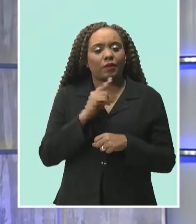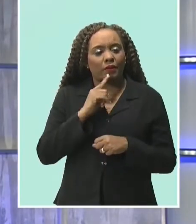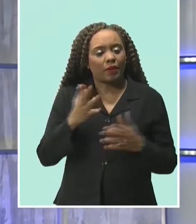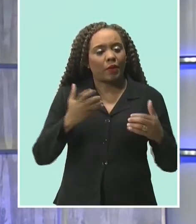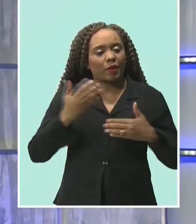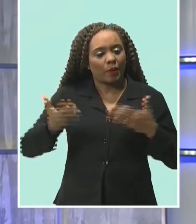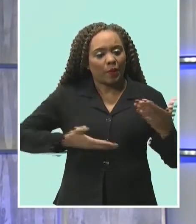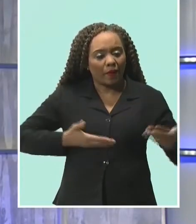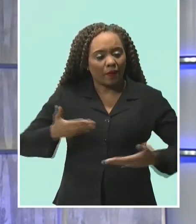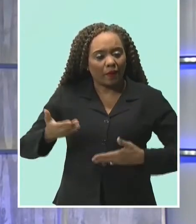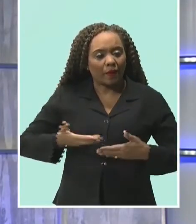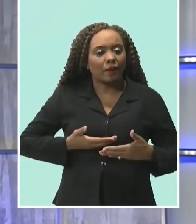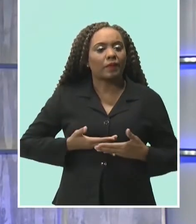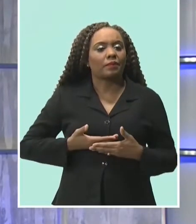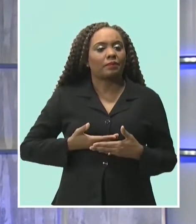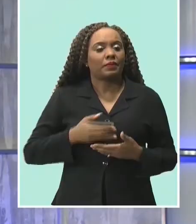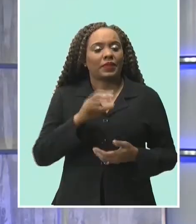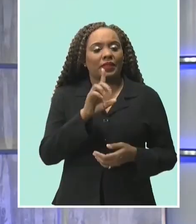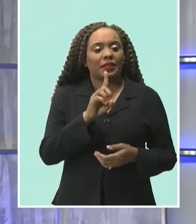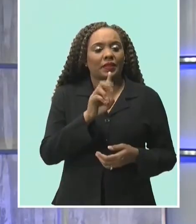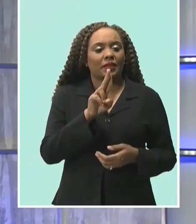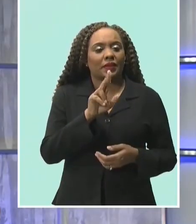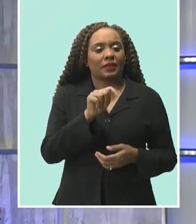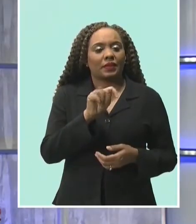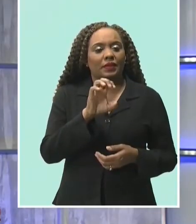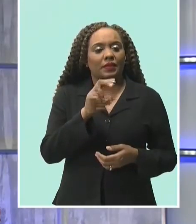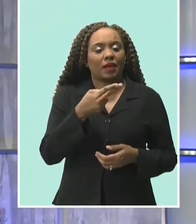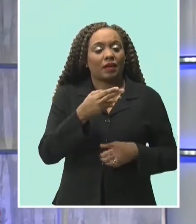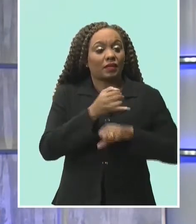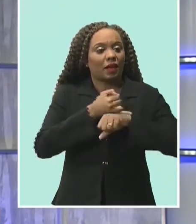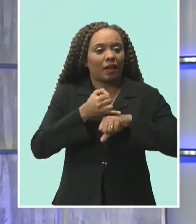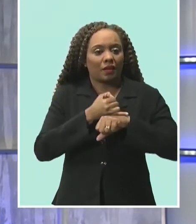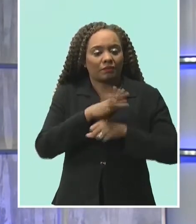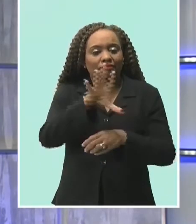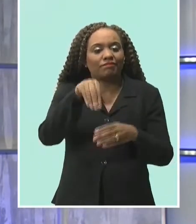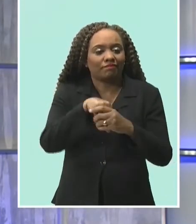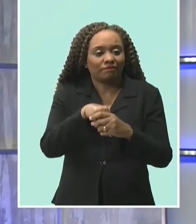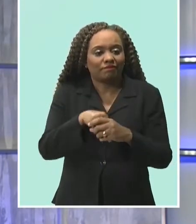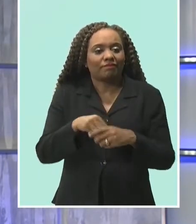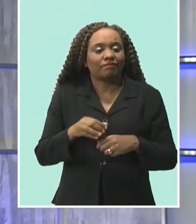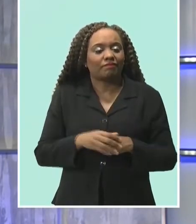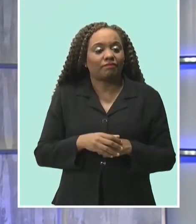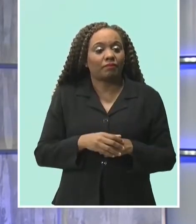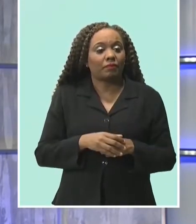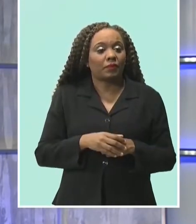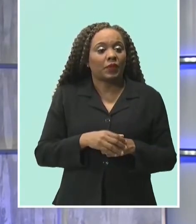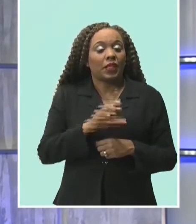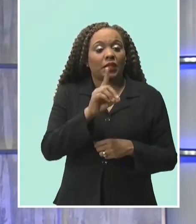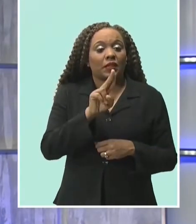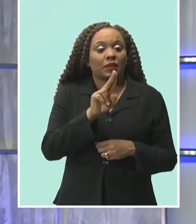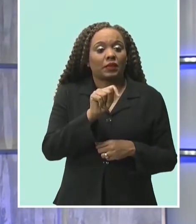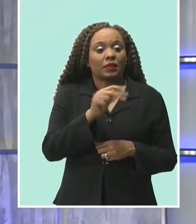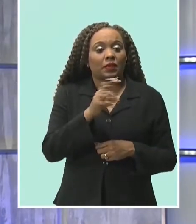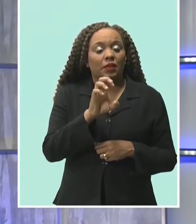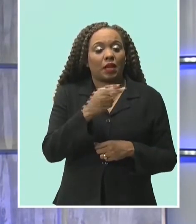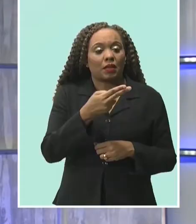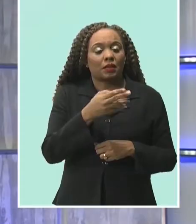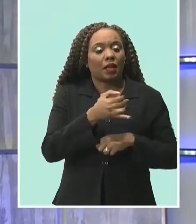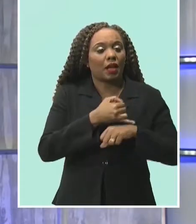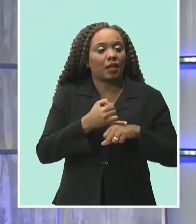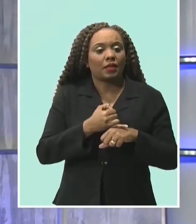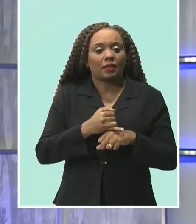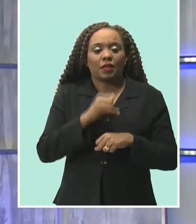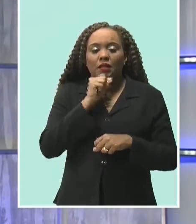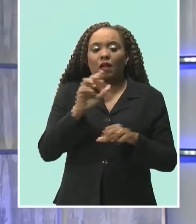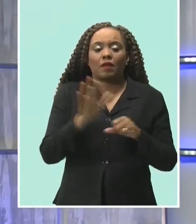Dutch Caribbean into the bloc. He says given that the islands are not yet independent states and they won't qualify for full